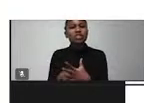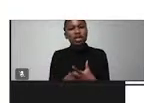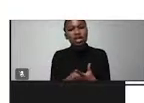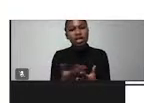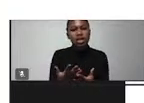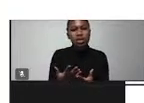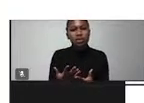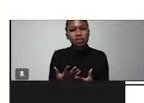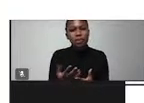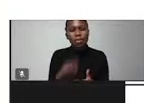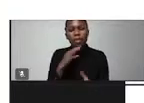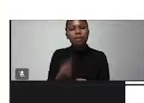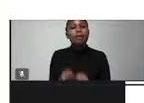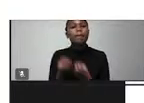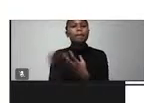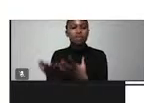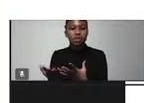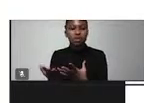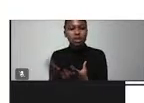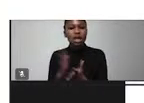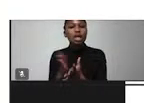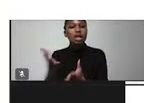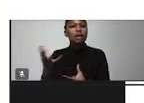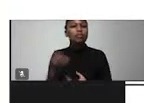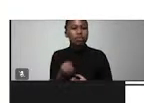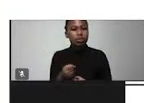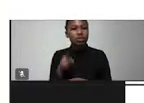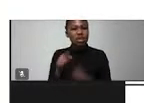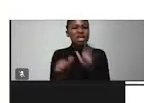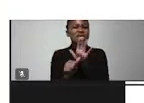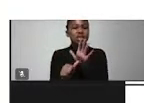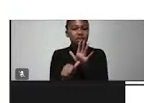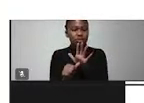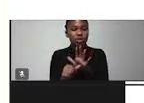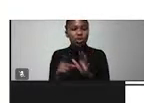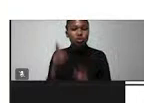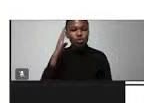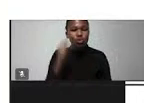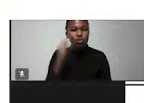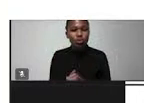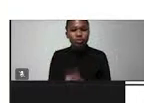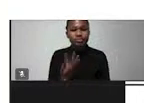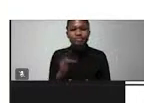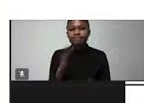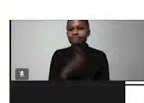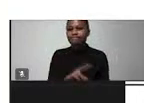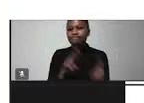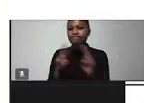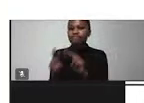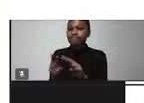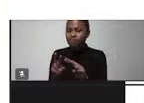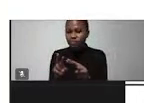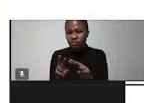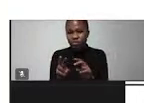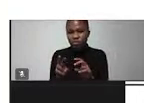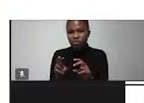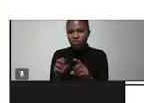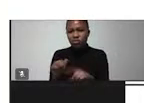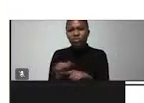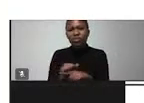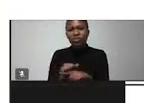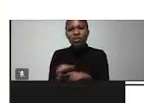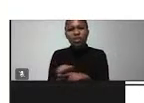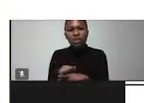we export as well and import. So that's quite important to note. So, but if you exclude petroleum products in terms of